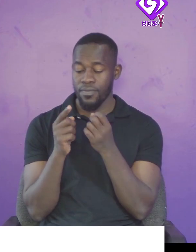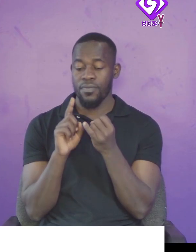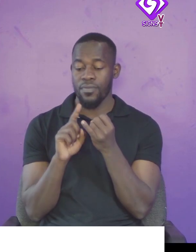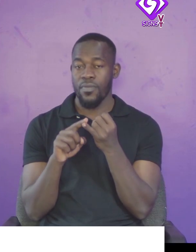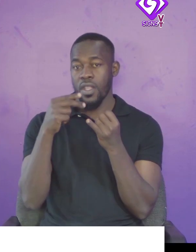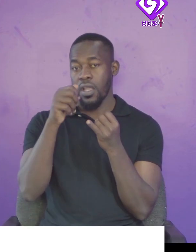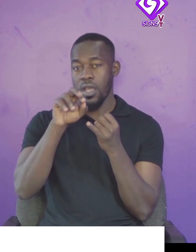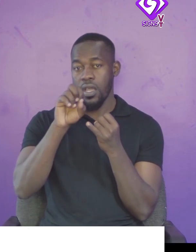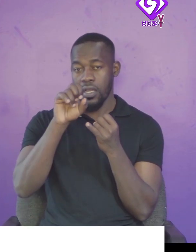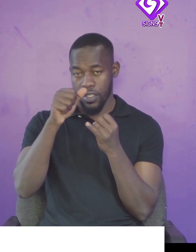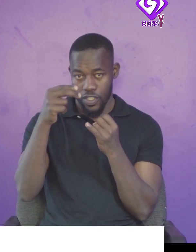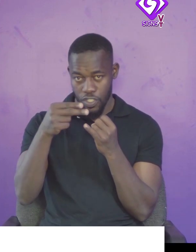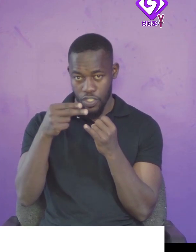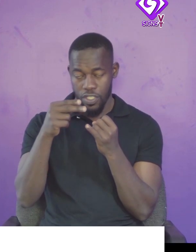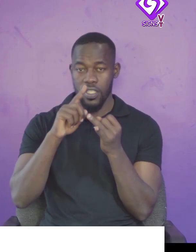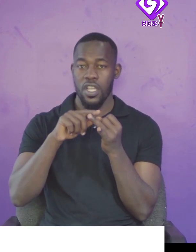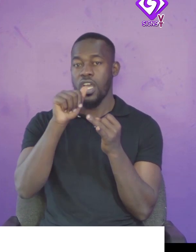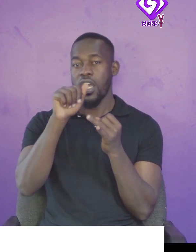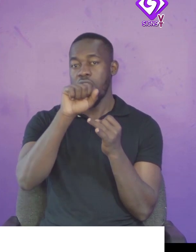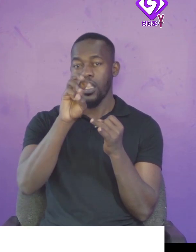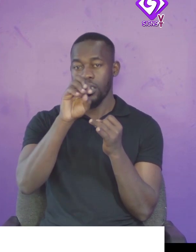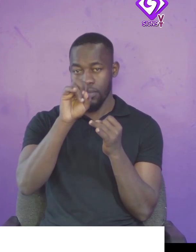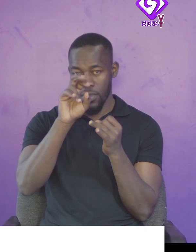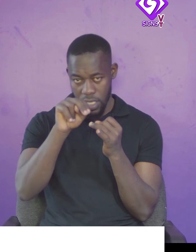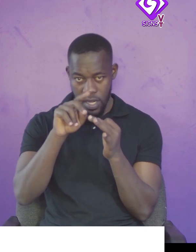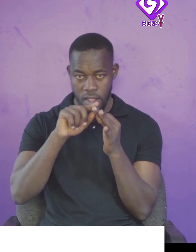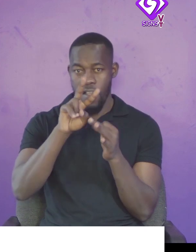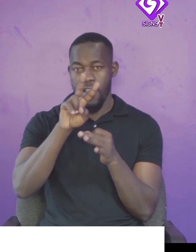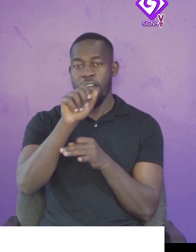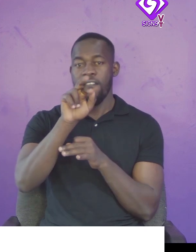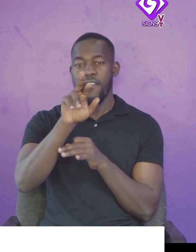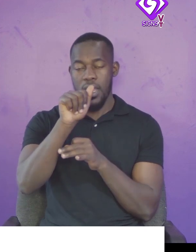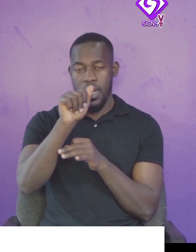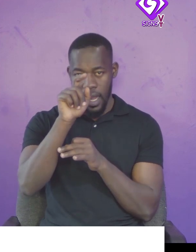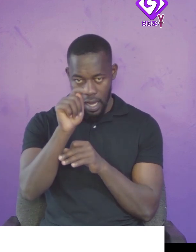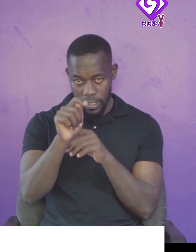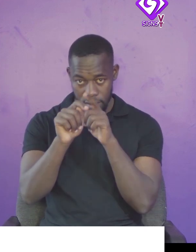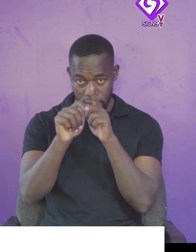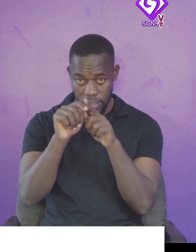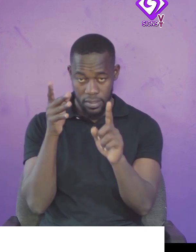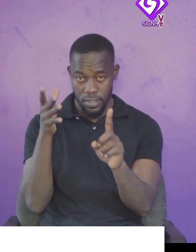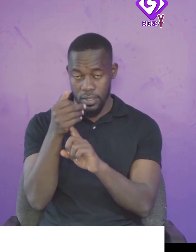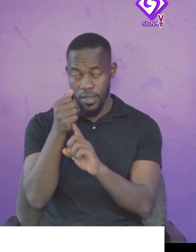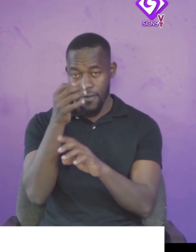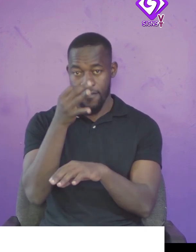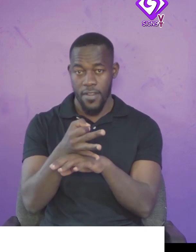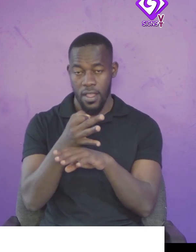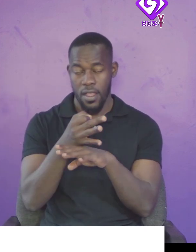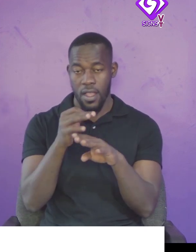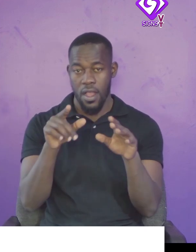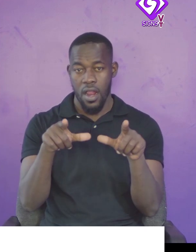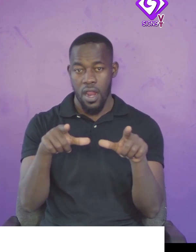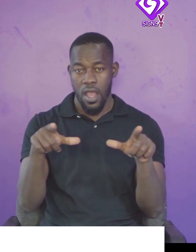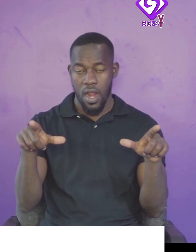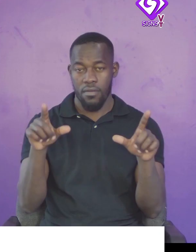Ramji, Ashvin Ramji, and Varat Ramji, allegedly obtained a fake title deed